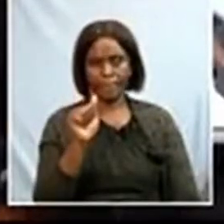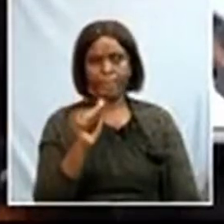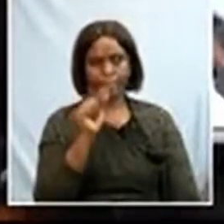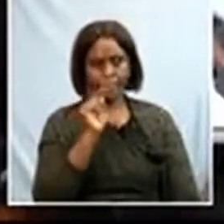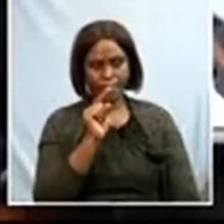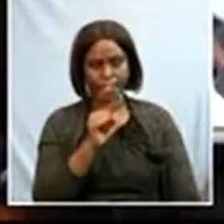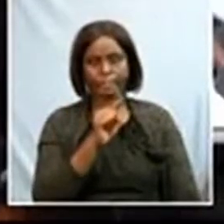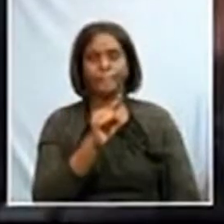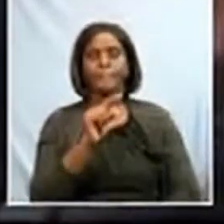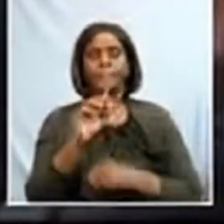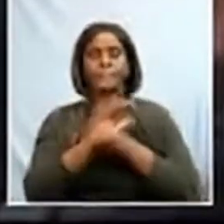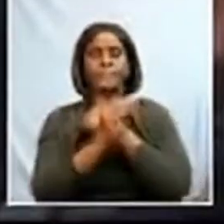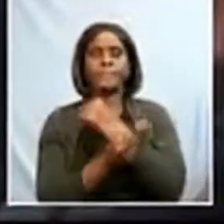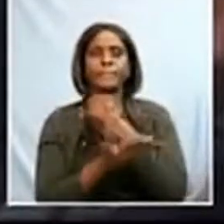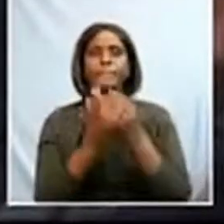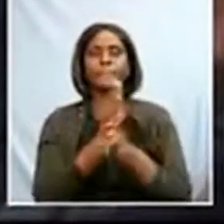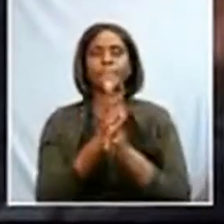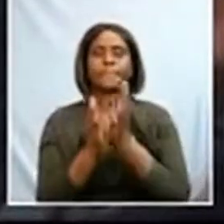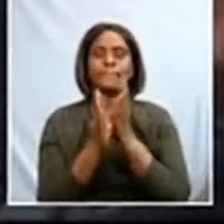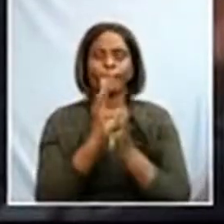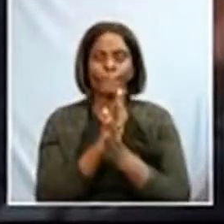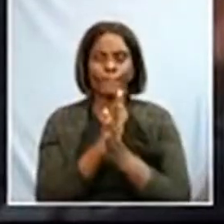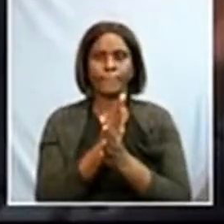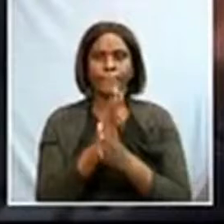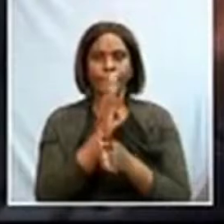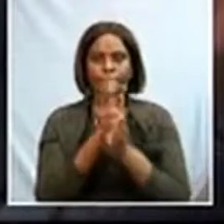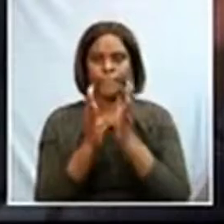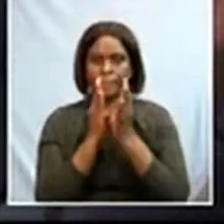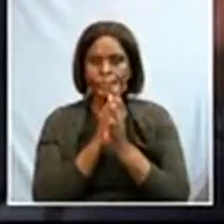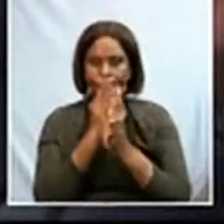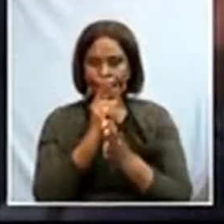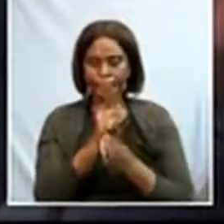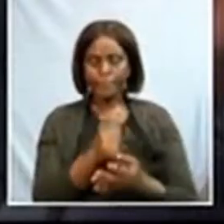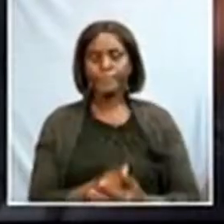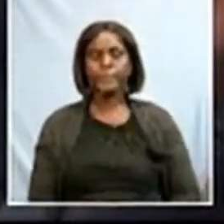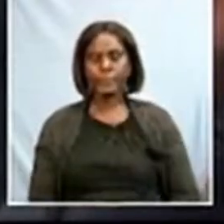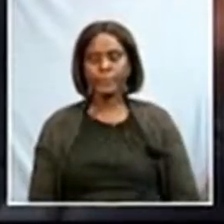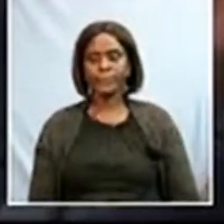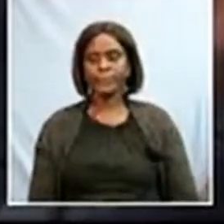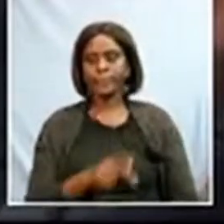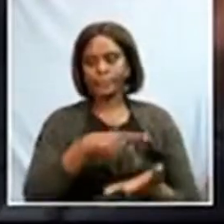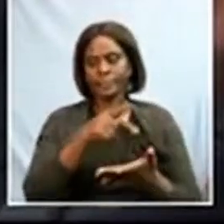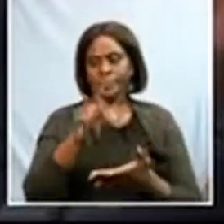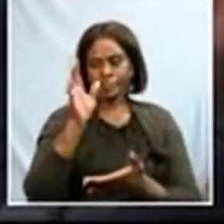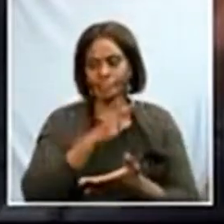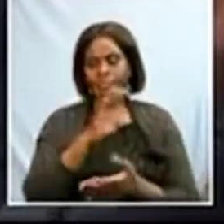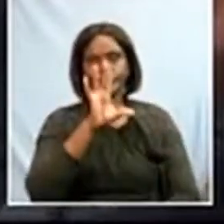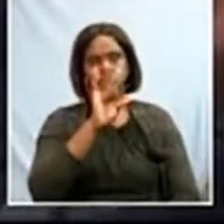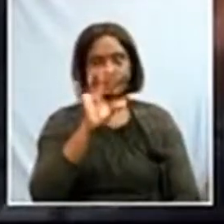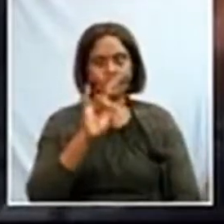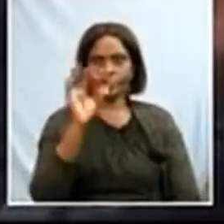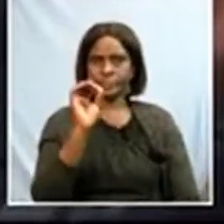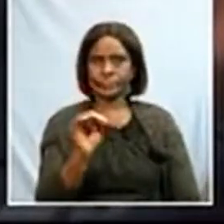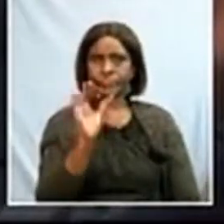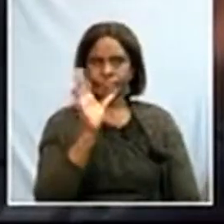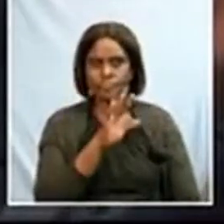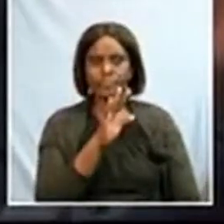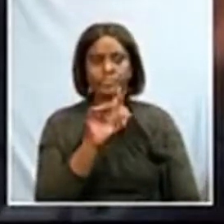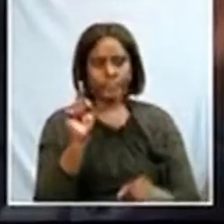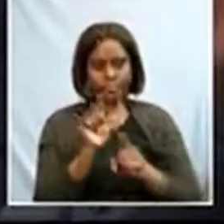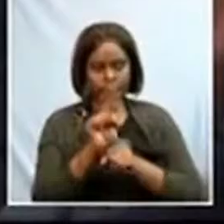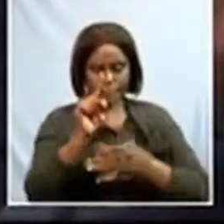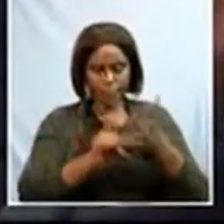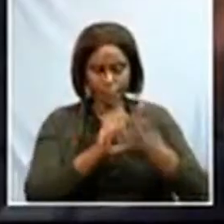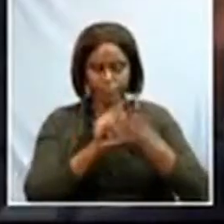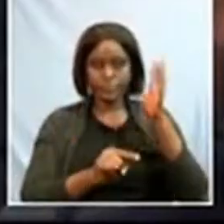a maternity wing, when the contractor was paid 88%, and you